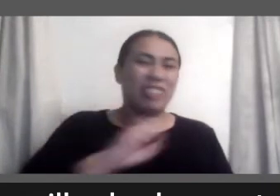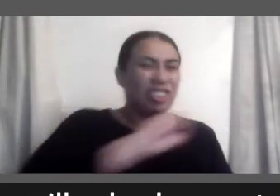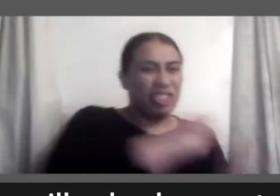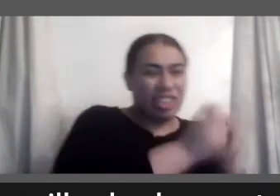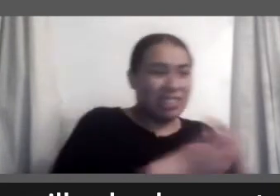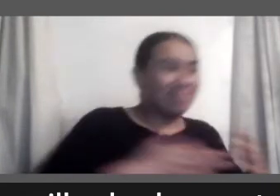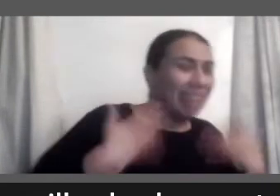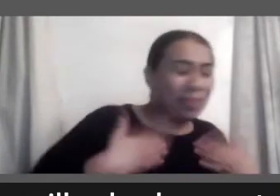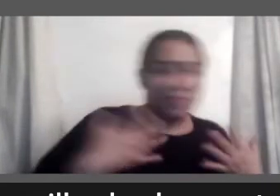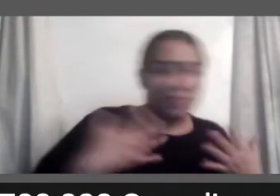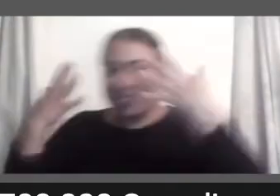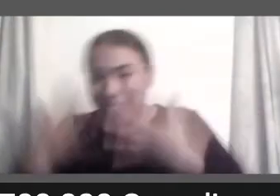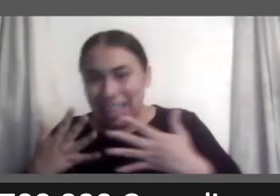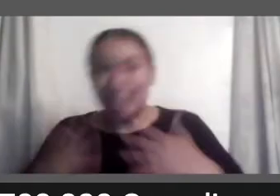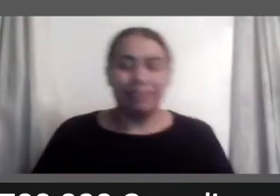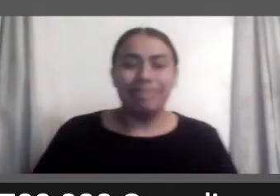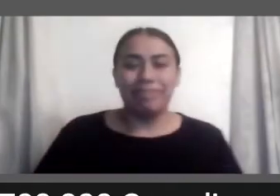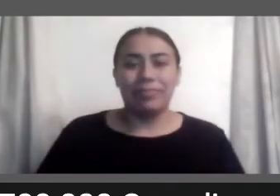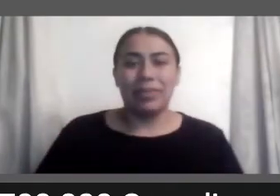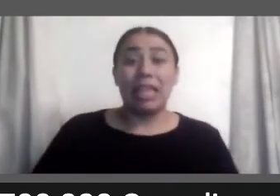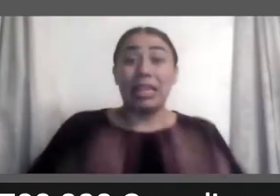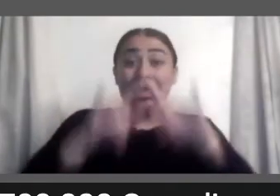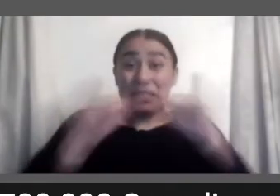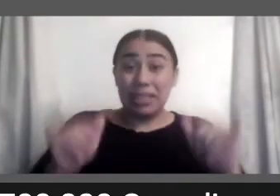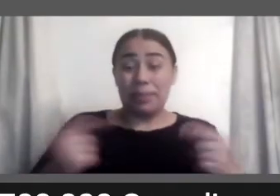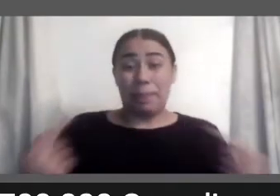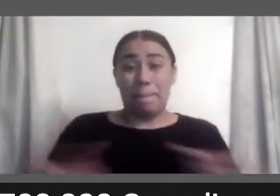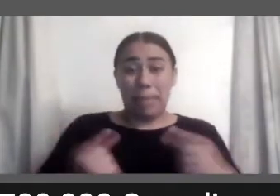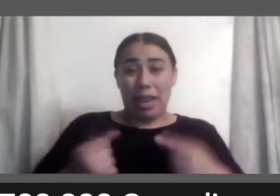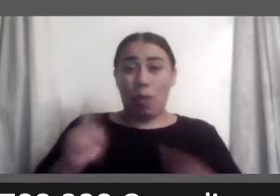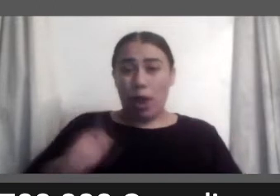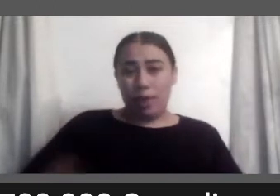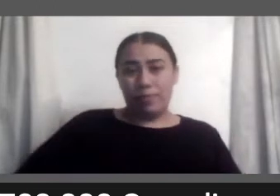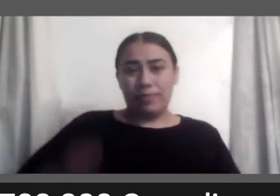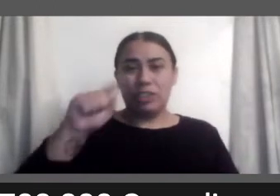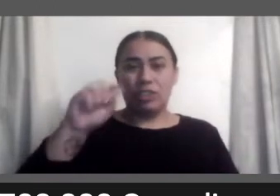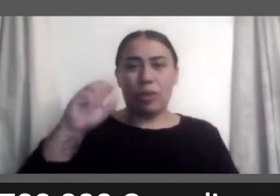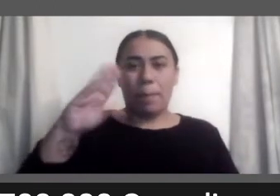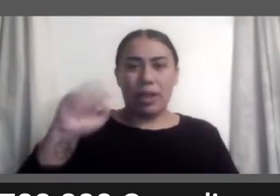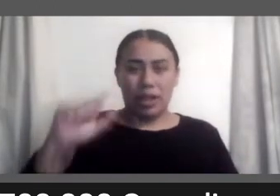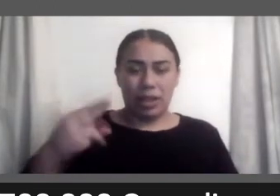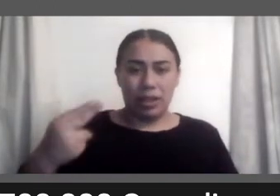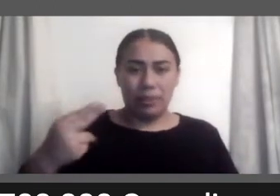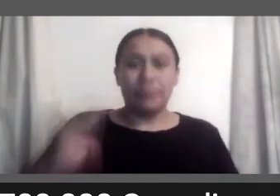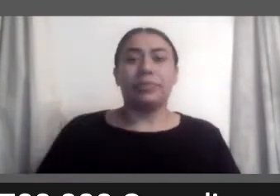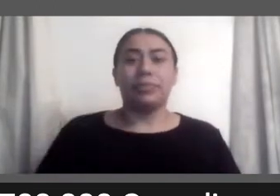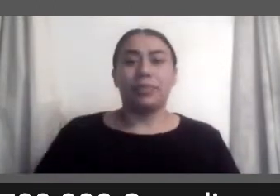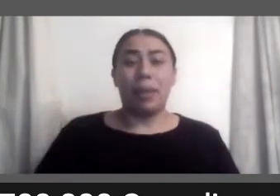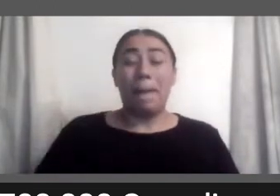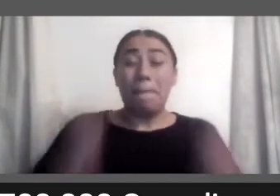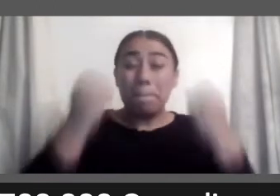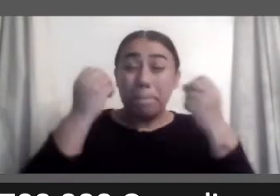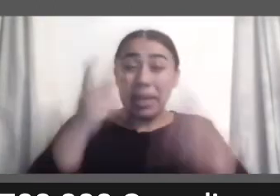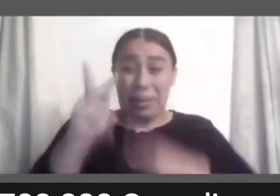and gastrointestinal problems. A relatively common condition. It affects over 700,000 Canadians,